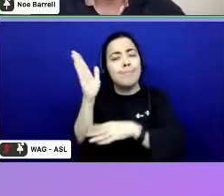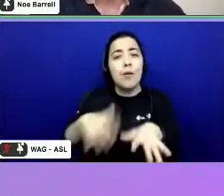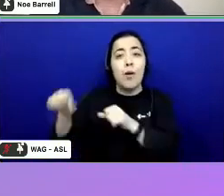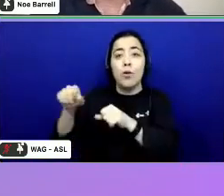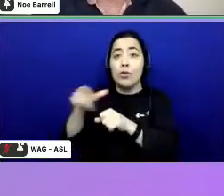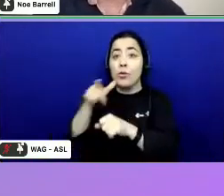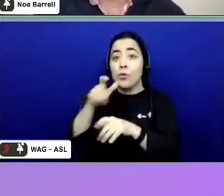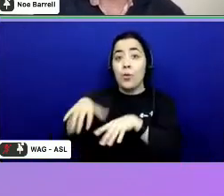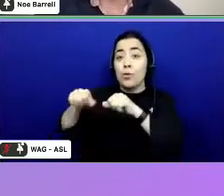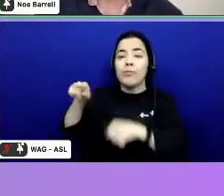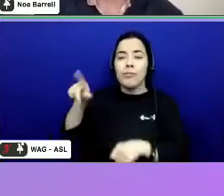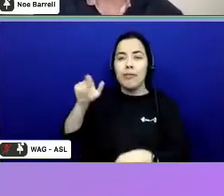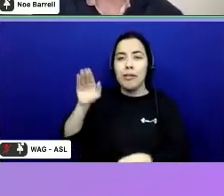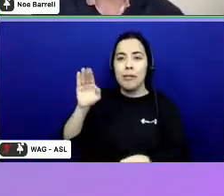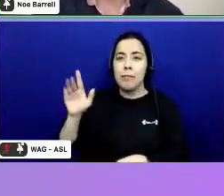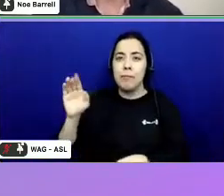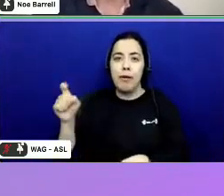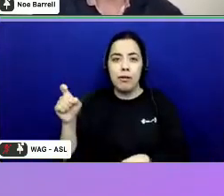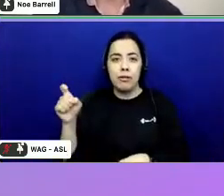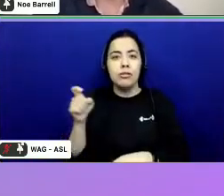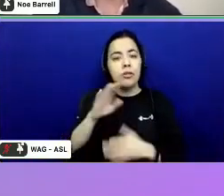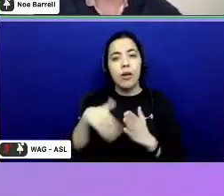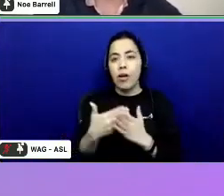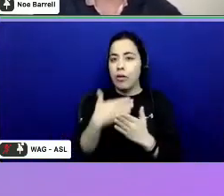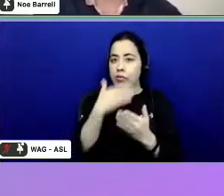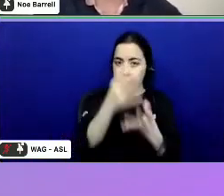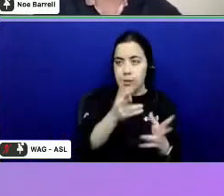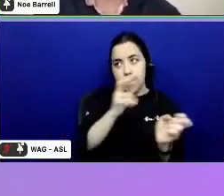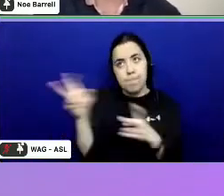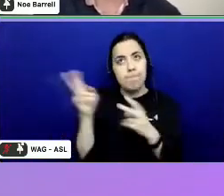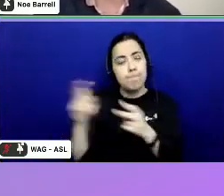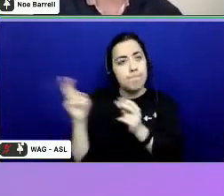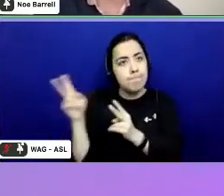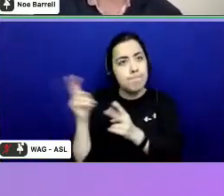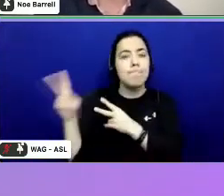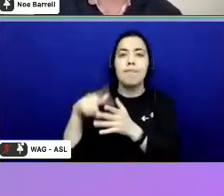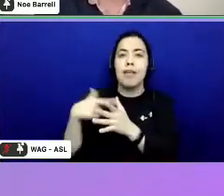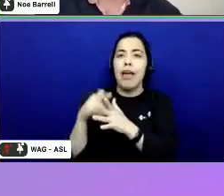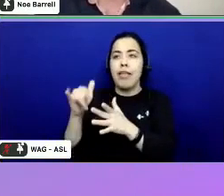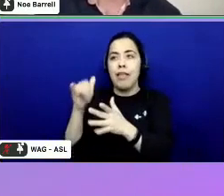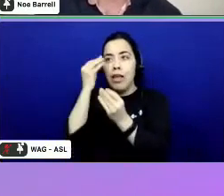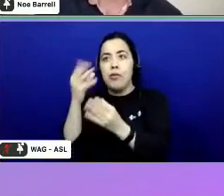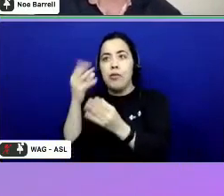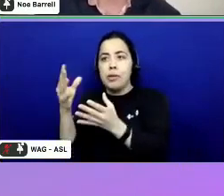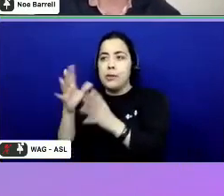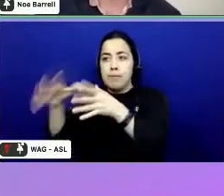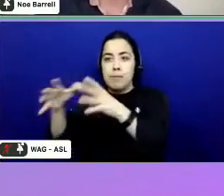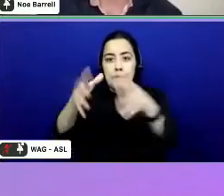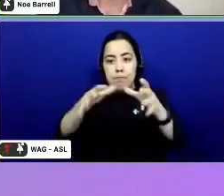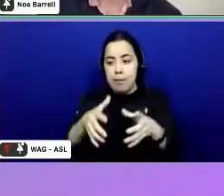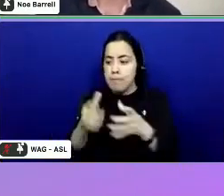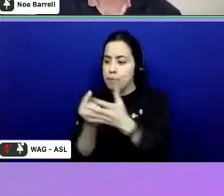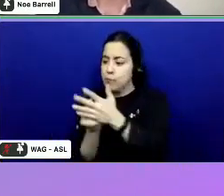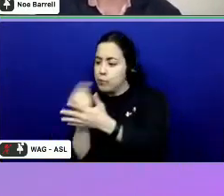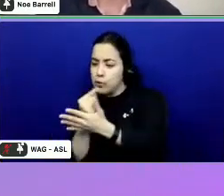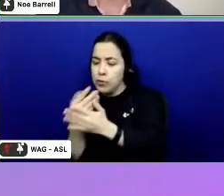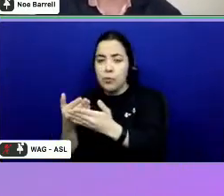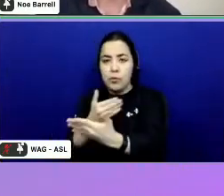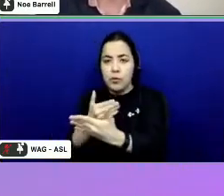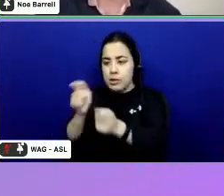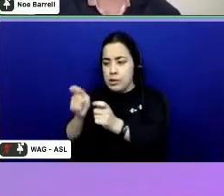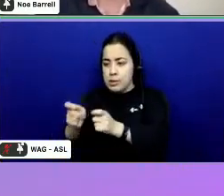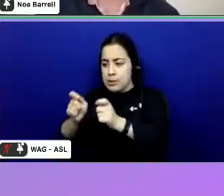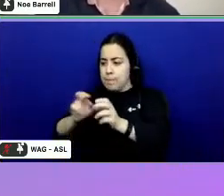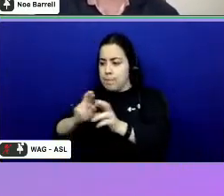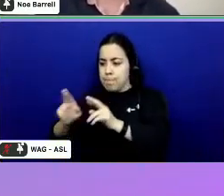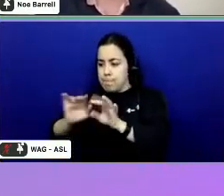Labelbox. But yeah, we import all of our data to Labelbox, and then these data batches are reviewed and pre-annotated by our computer vision model